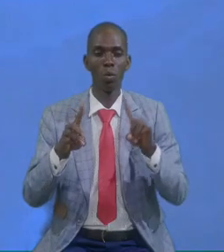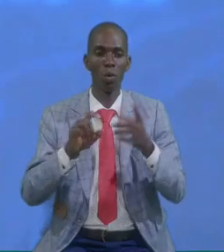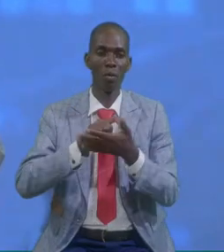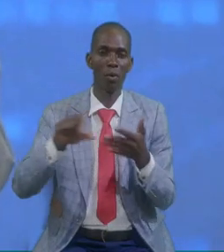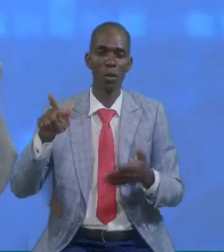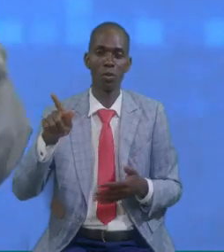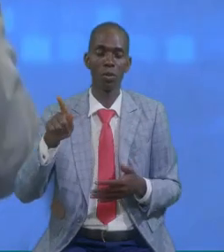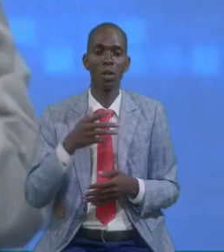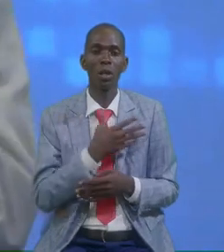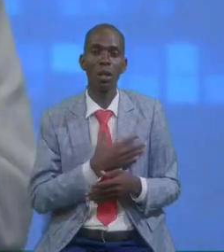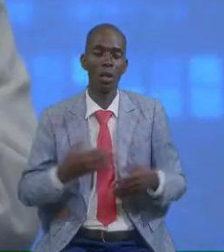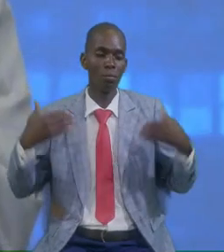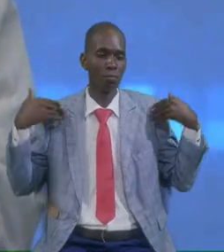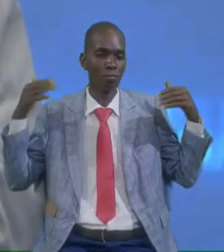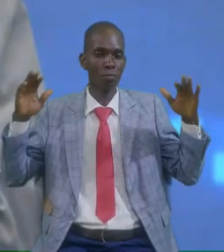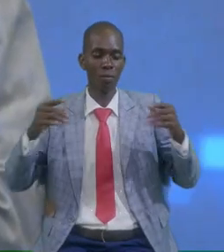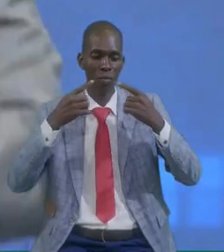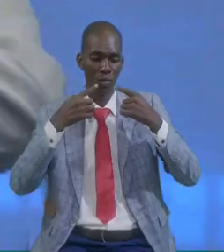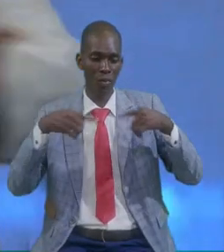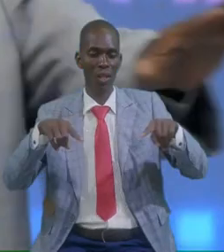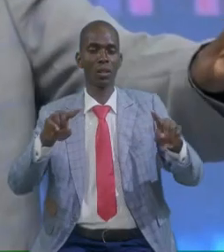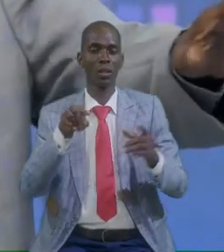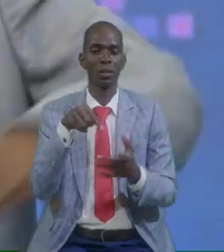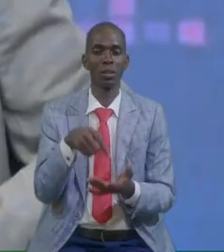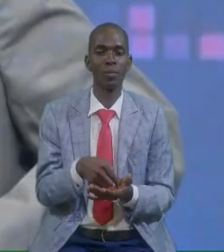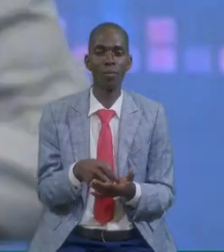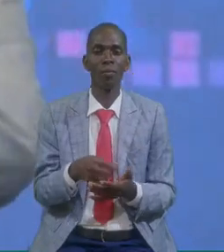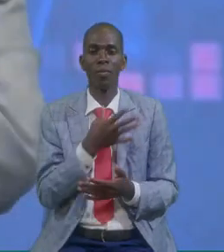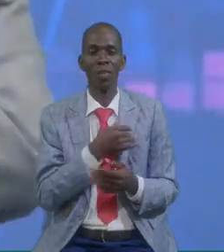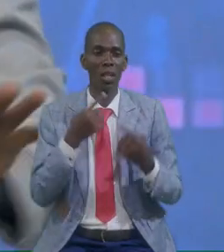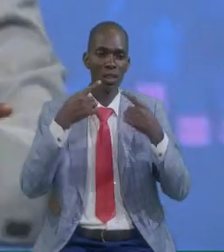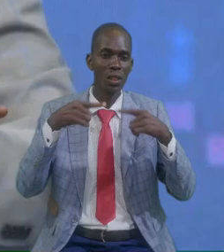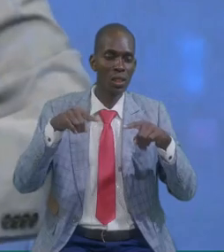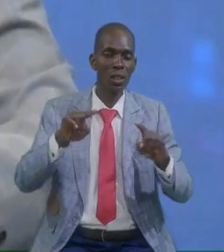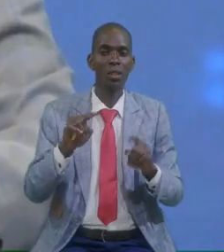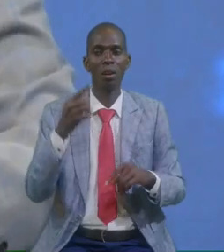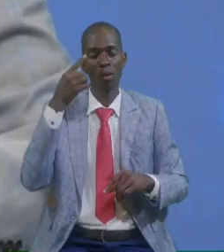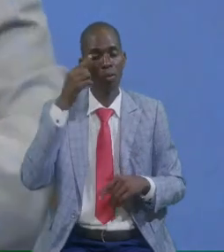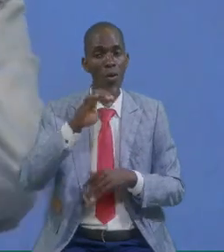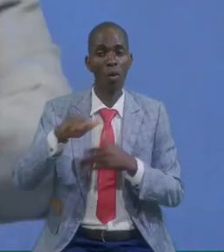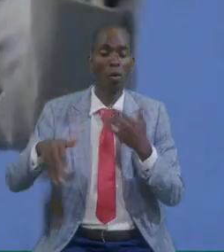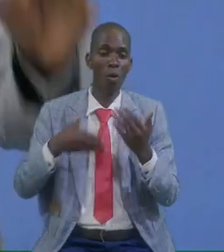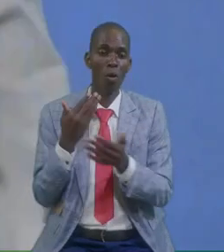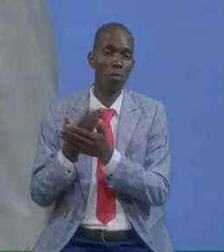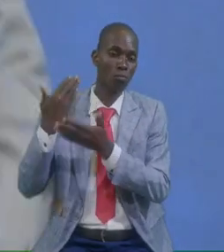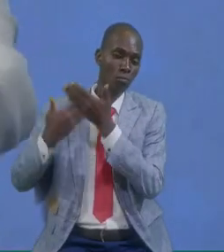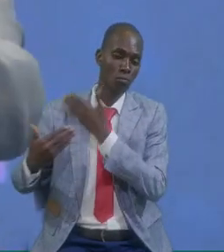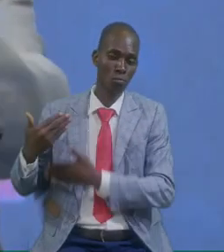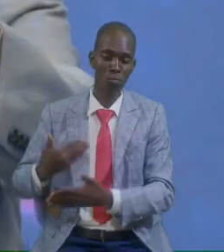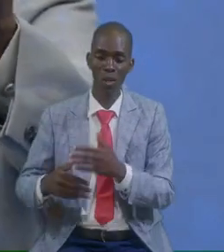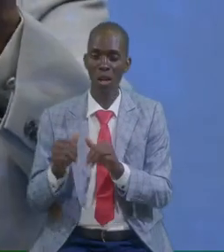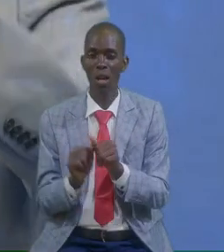An angel declared this, and declared this for all generations,